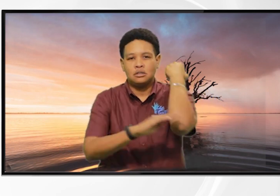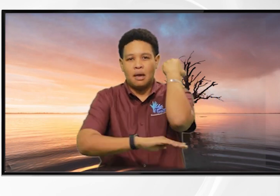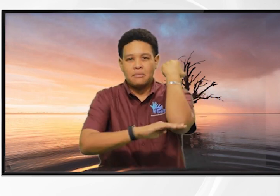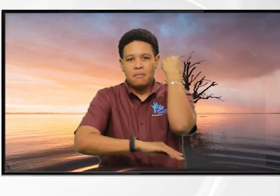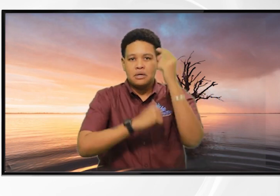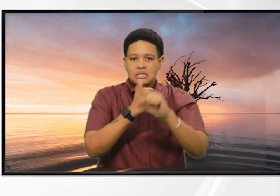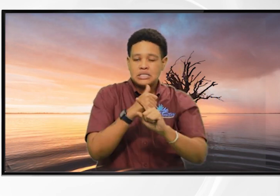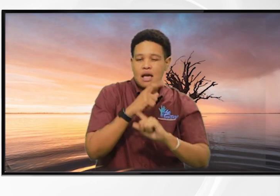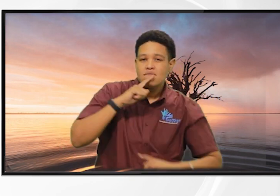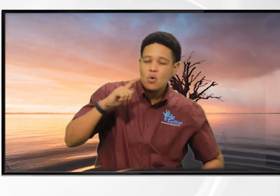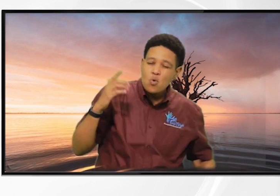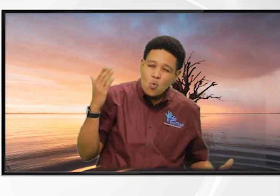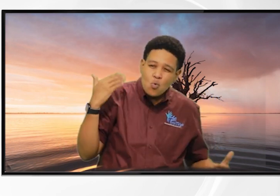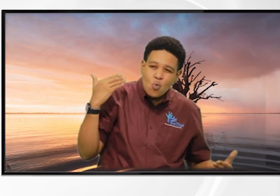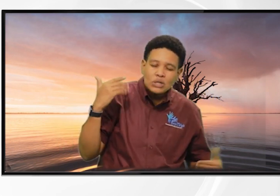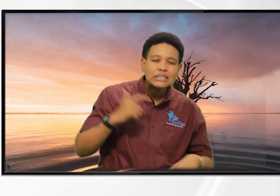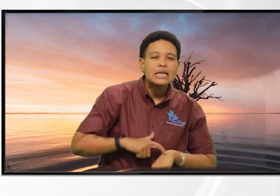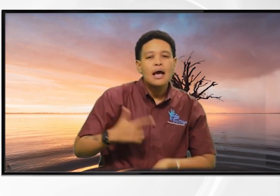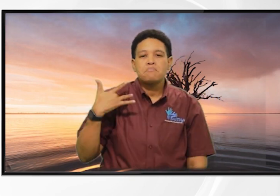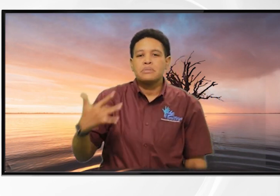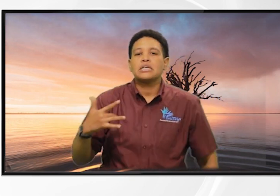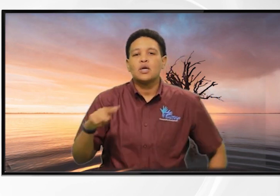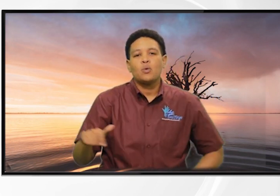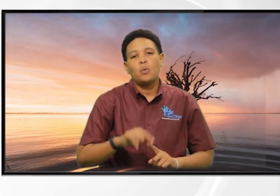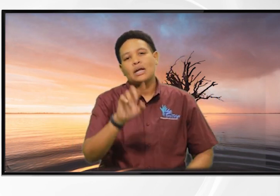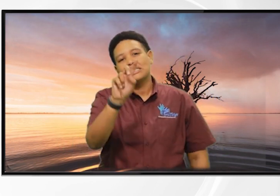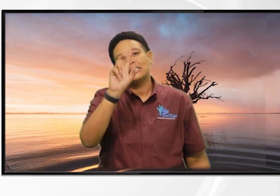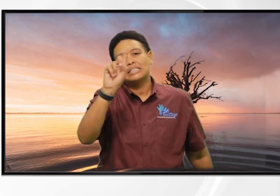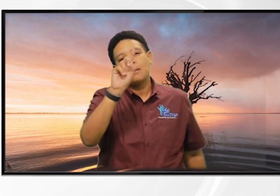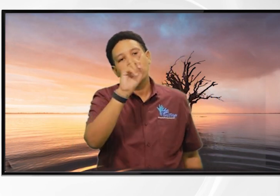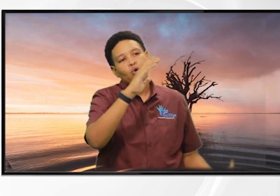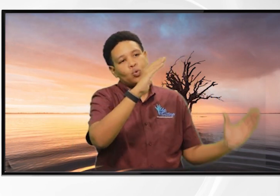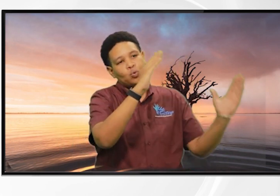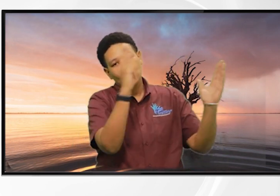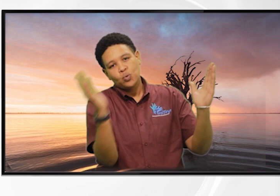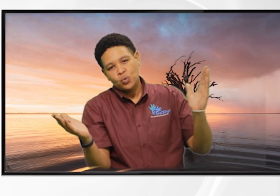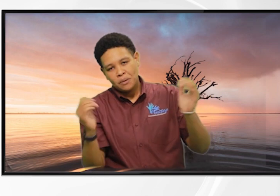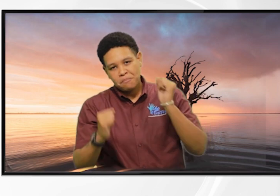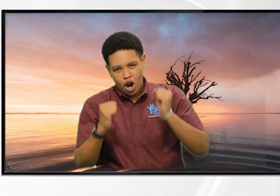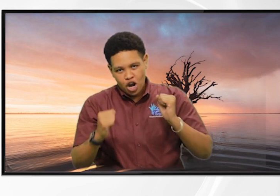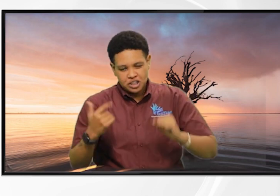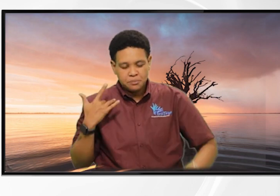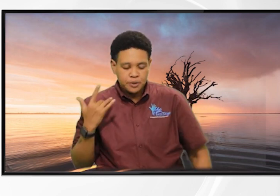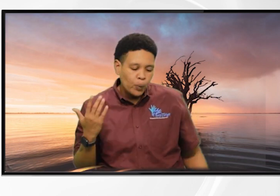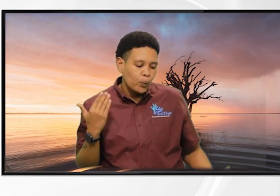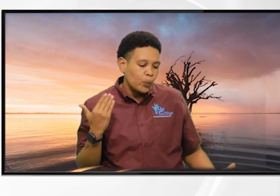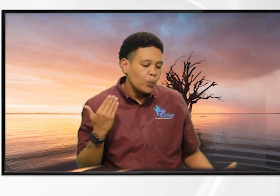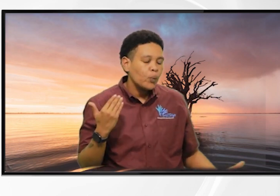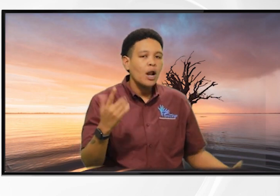September and coolest temperatures occurring around December through March.